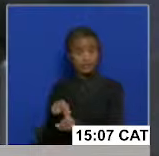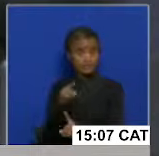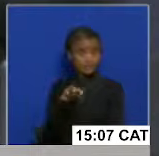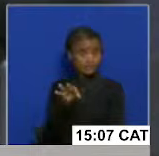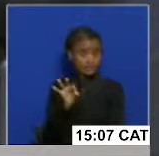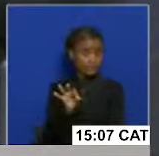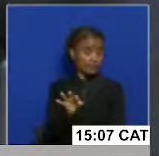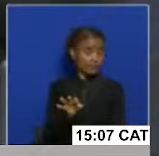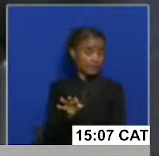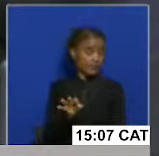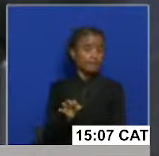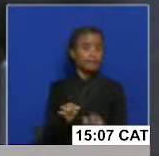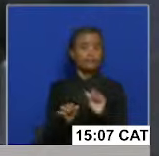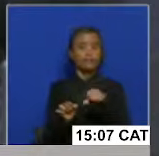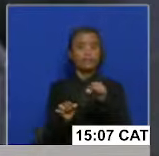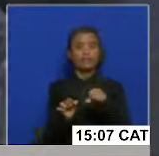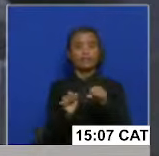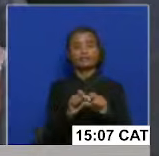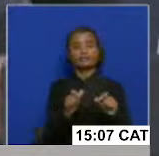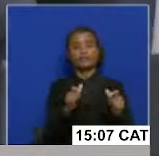Yes, Mr. Commissioner. Thank you.